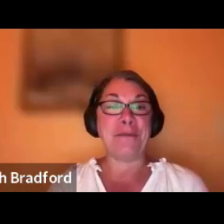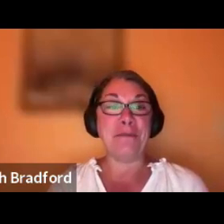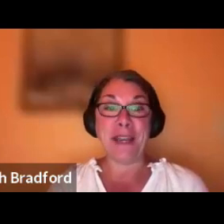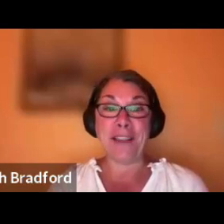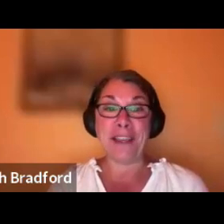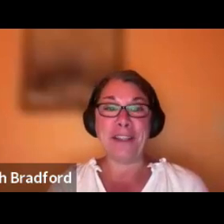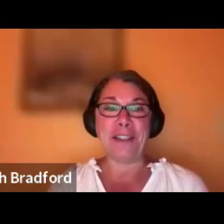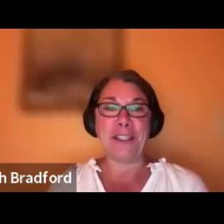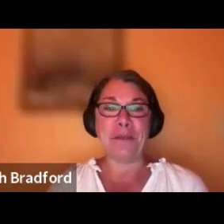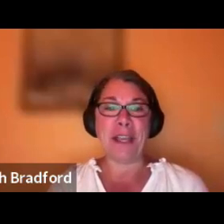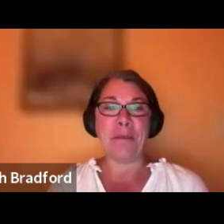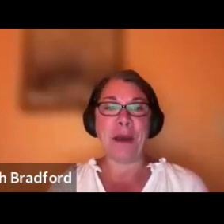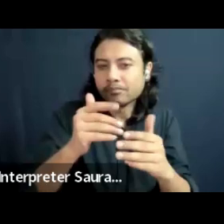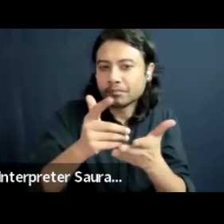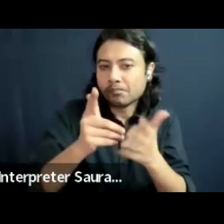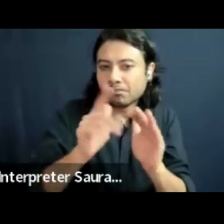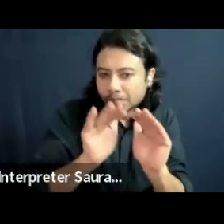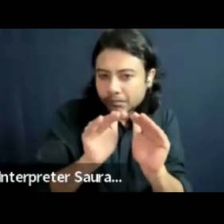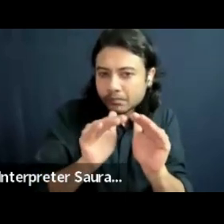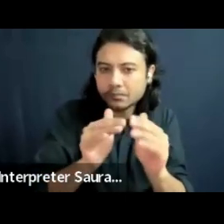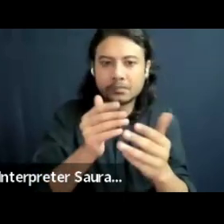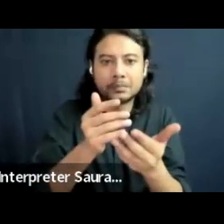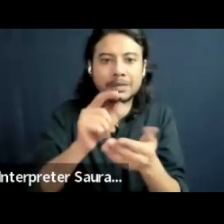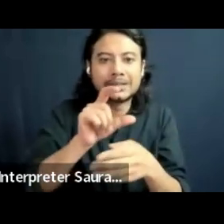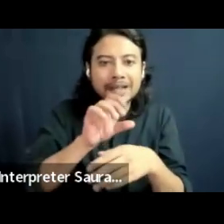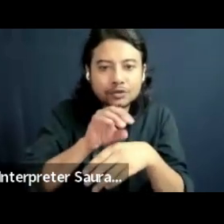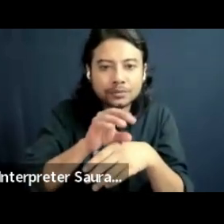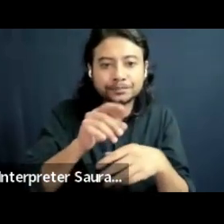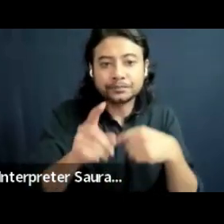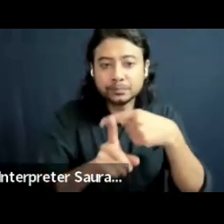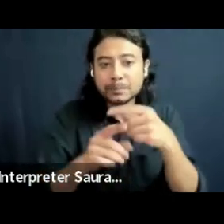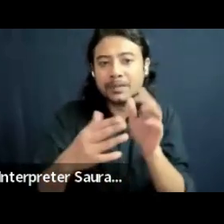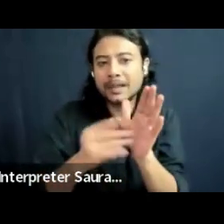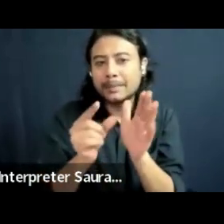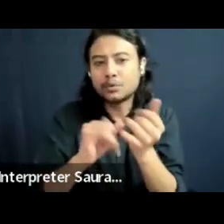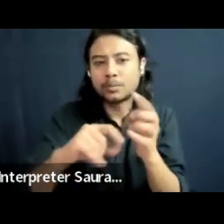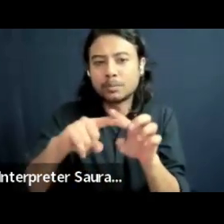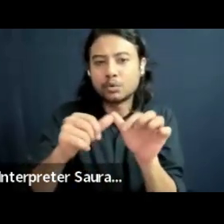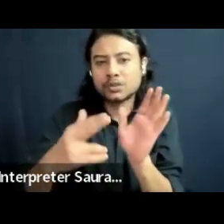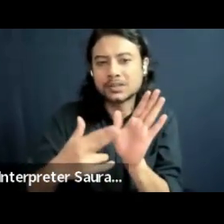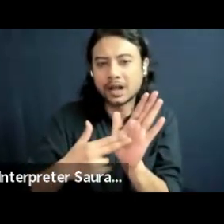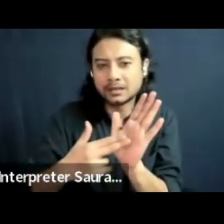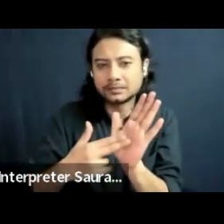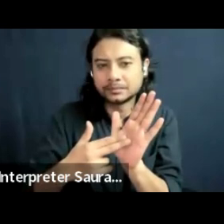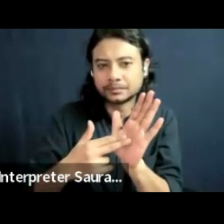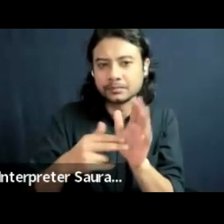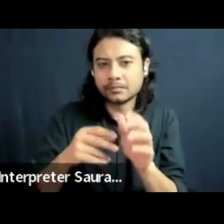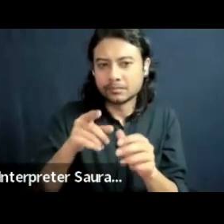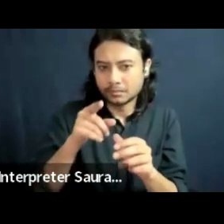where amongst many things, she's played a pioneering role in designing, launching, and